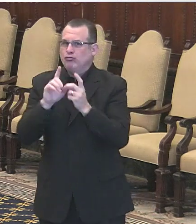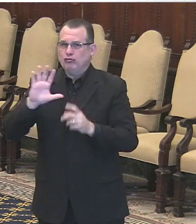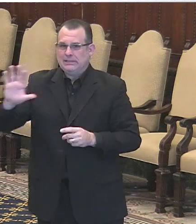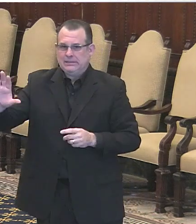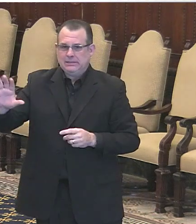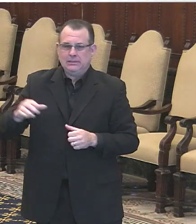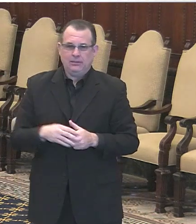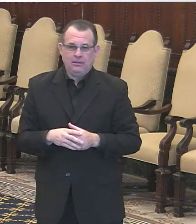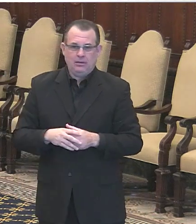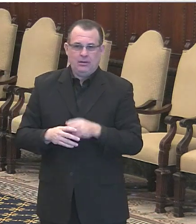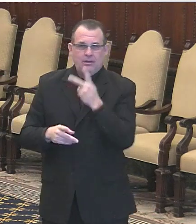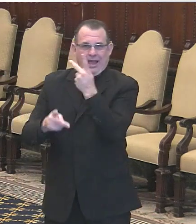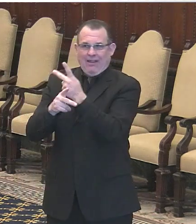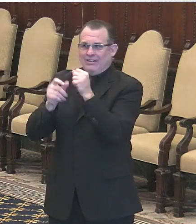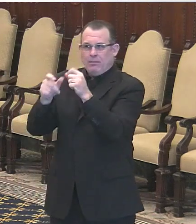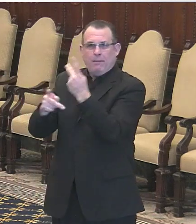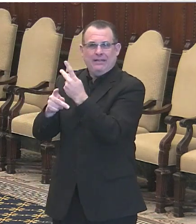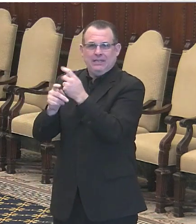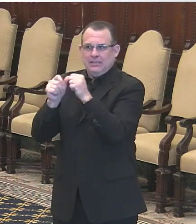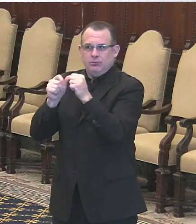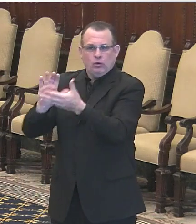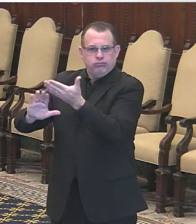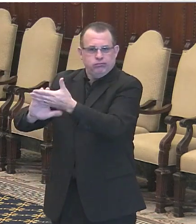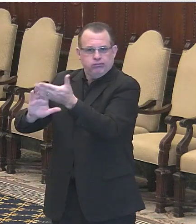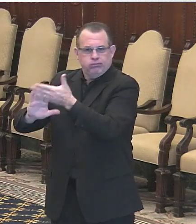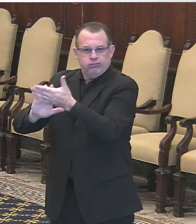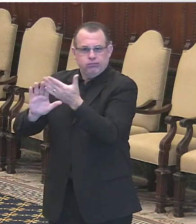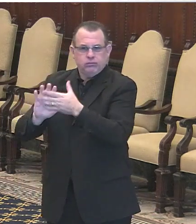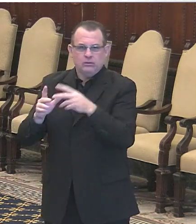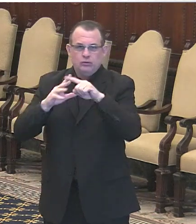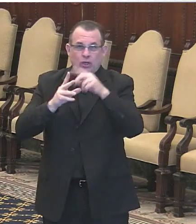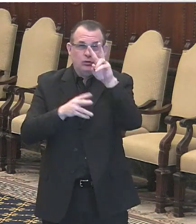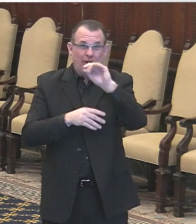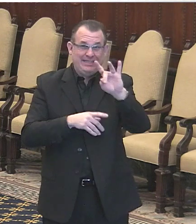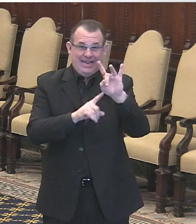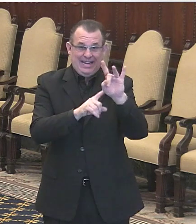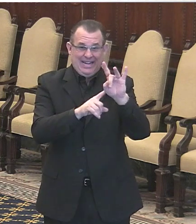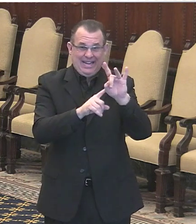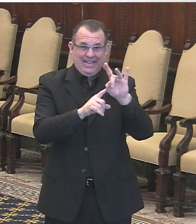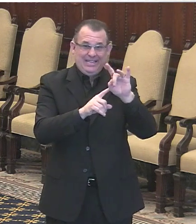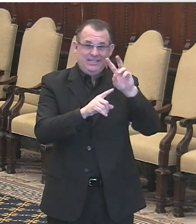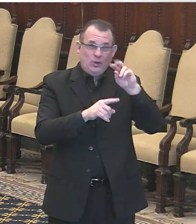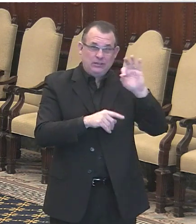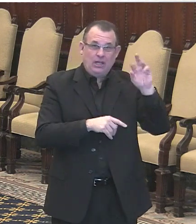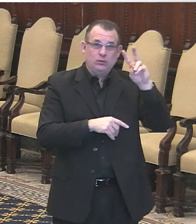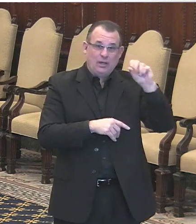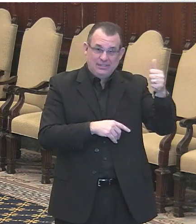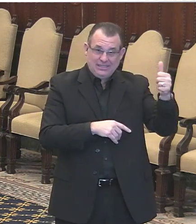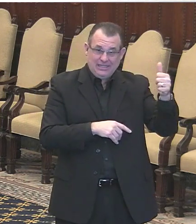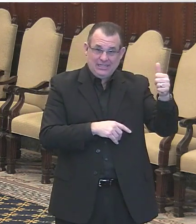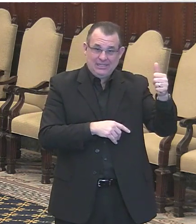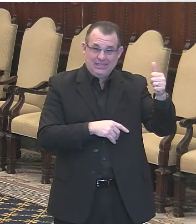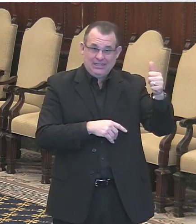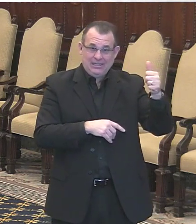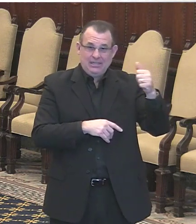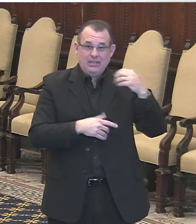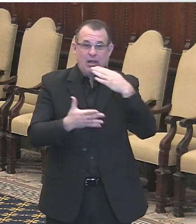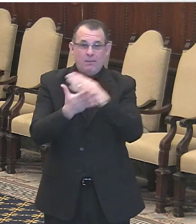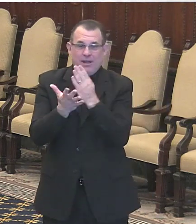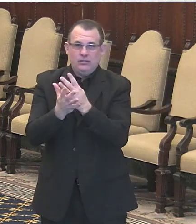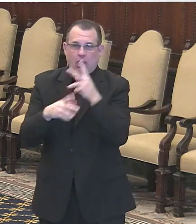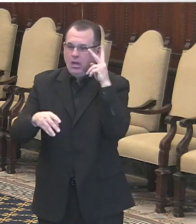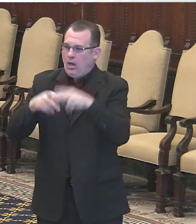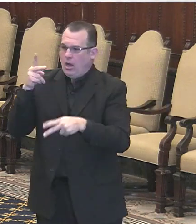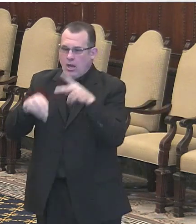saw back in 2008, 9, and 10, the school district, it was like slashing the budget with a machete. Everything